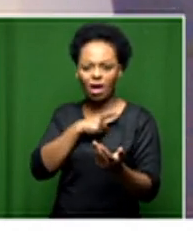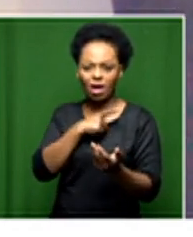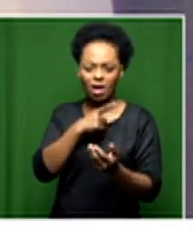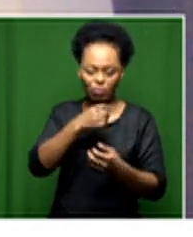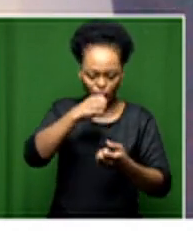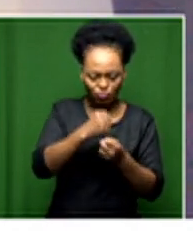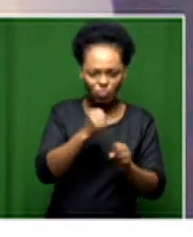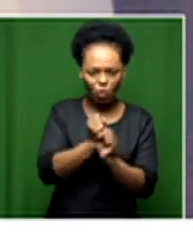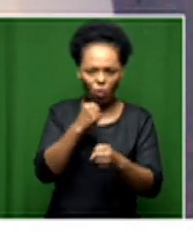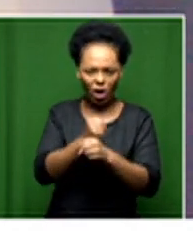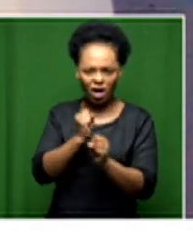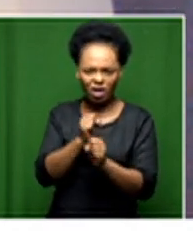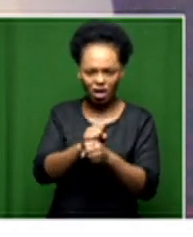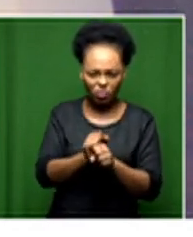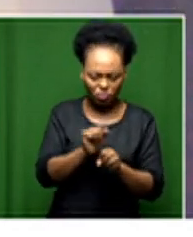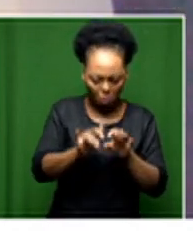we are dealing with millions.